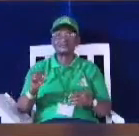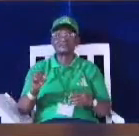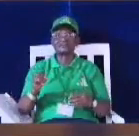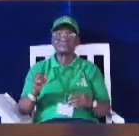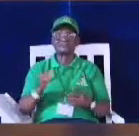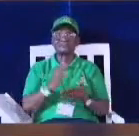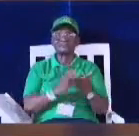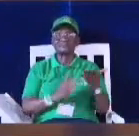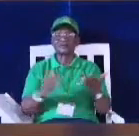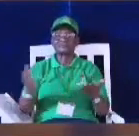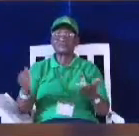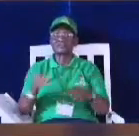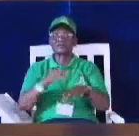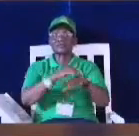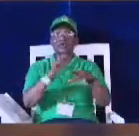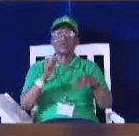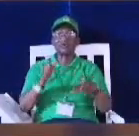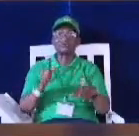Something called